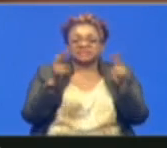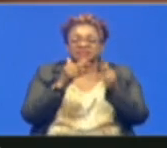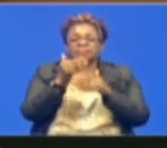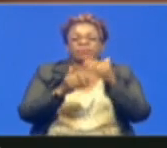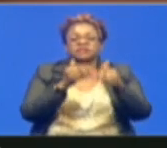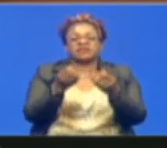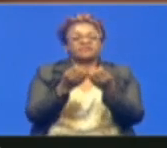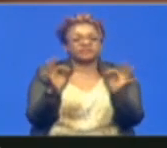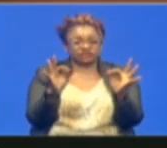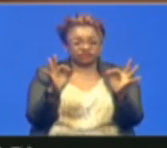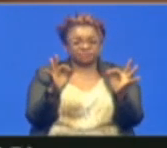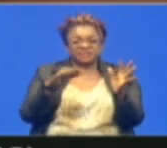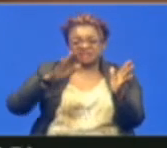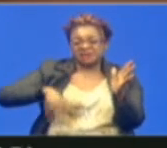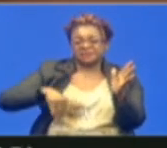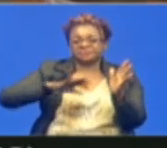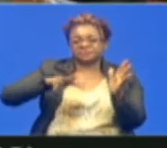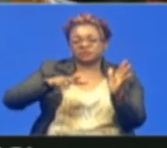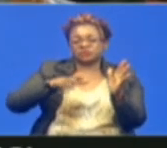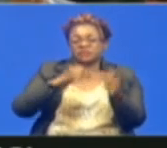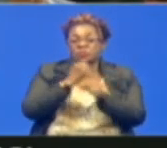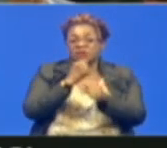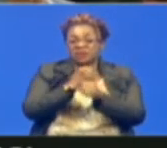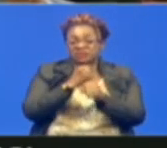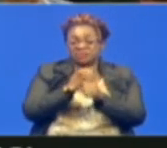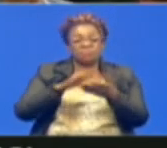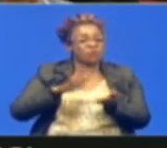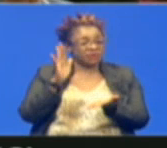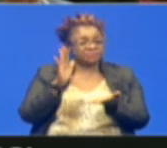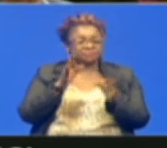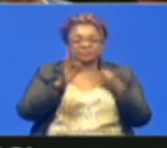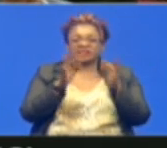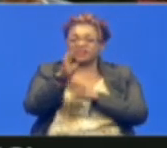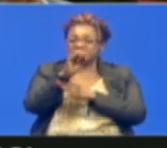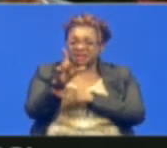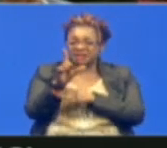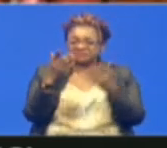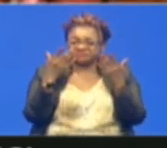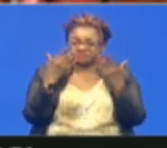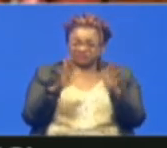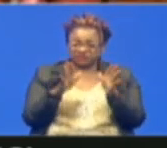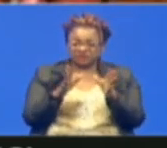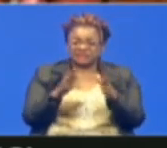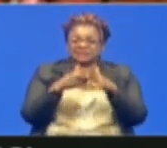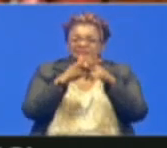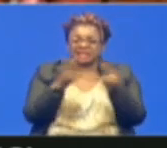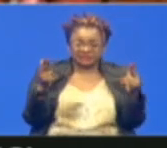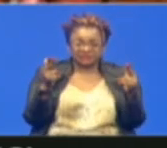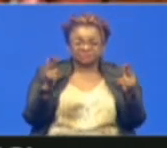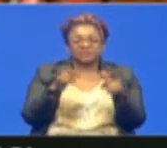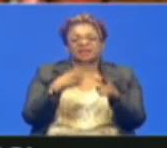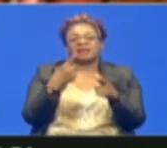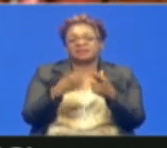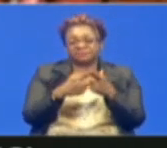afresh and delaying county operations even further. If the bill is completely defeated and the process restarts, the national